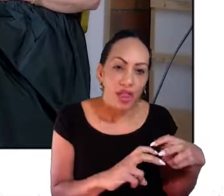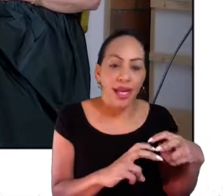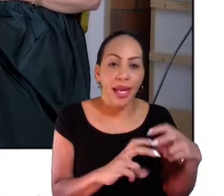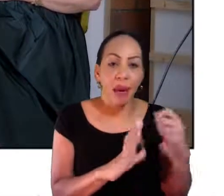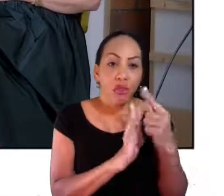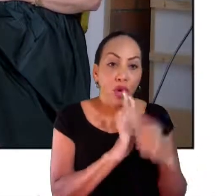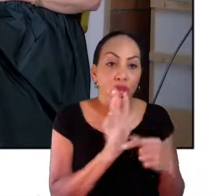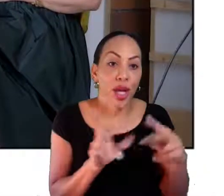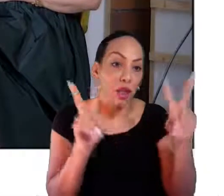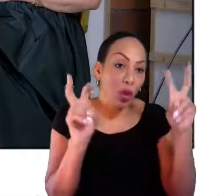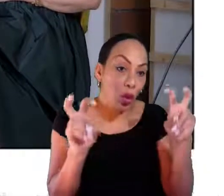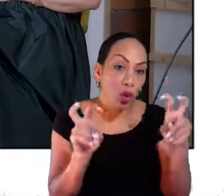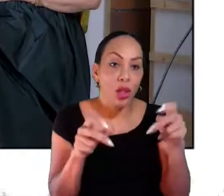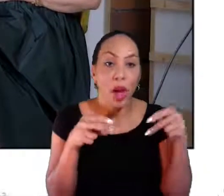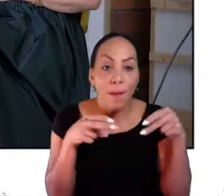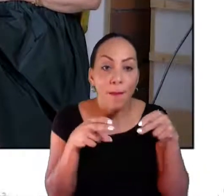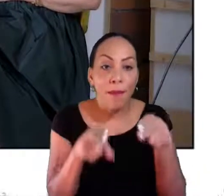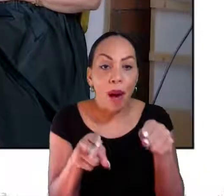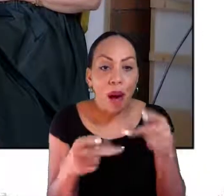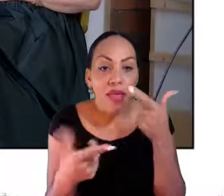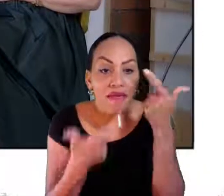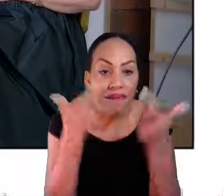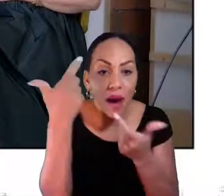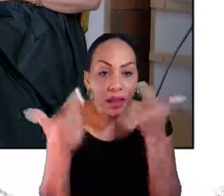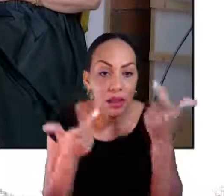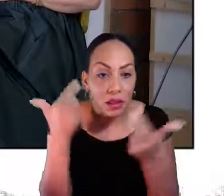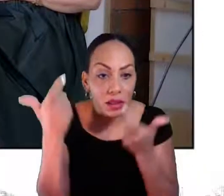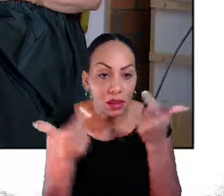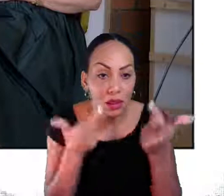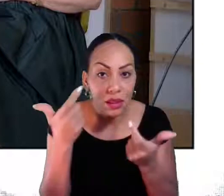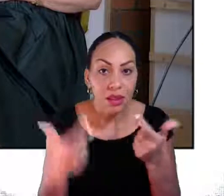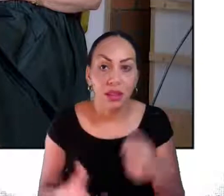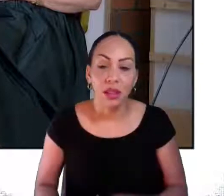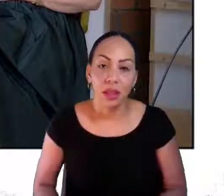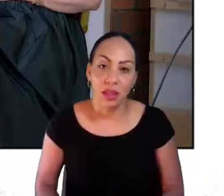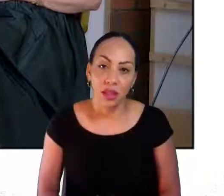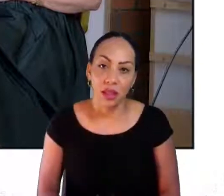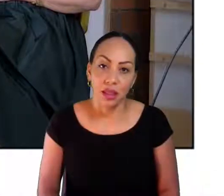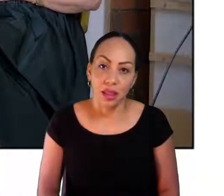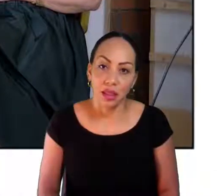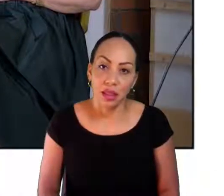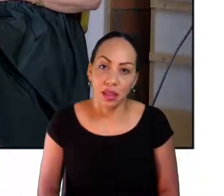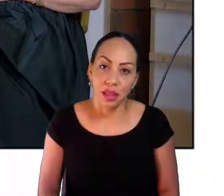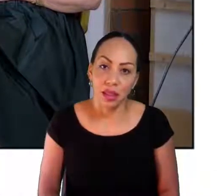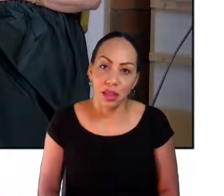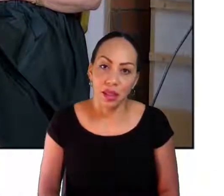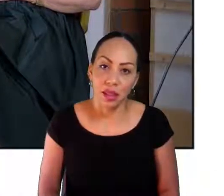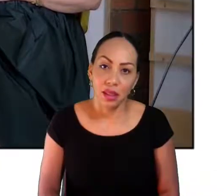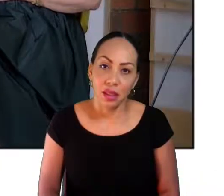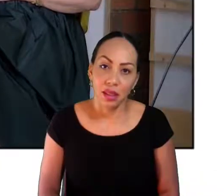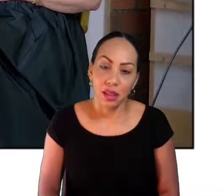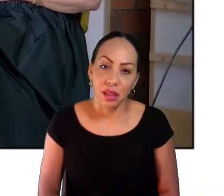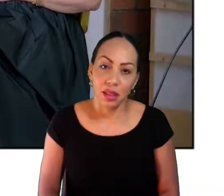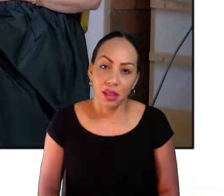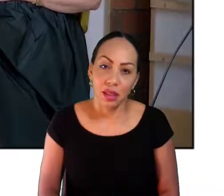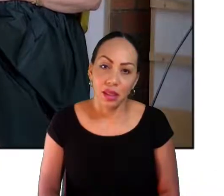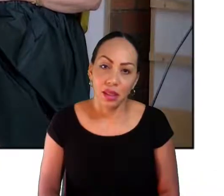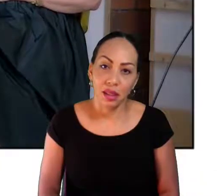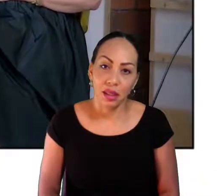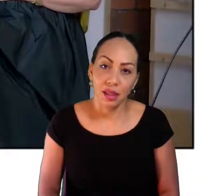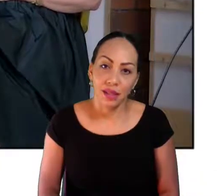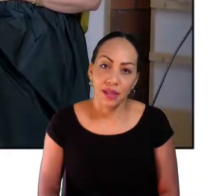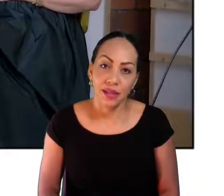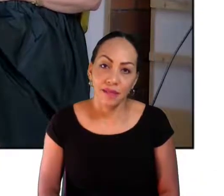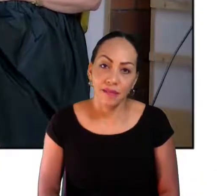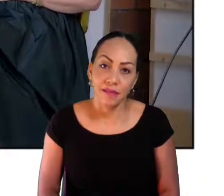of there were things that we'd said that we would do to the funder, and there were things that the aims of the program were around bigger pieces of work, and they